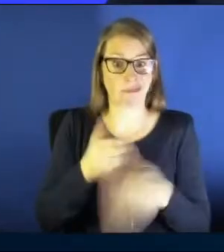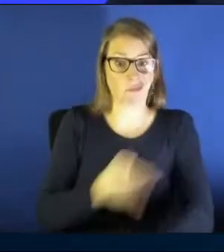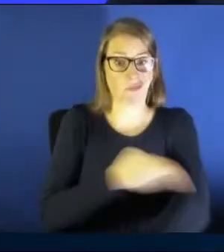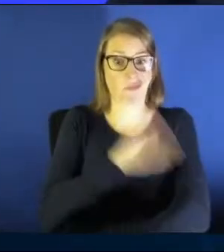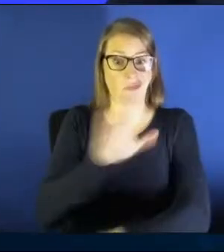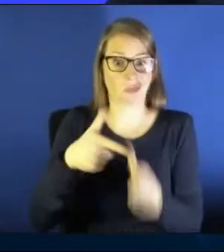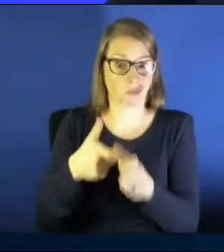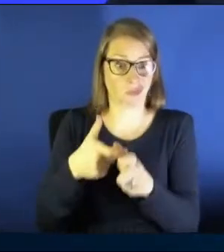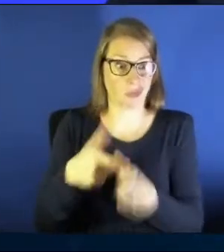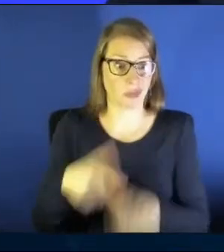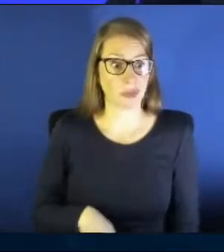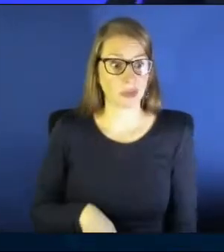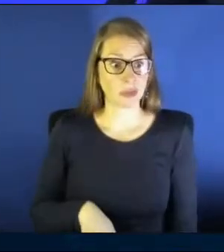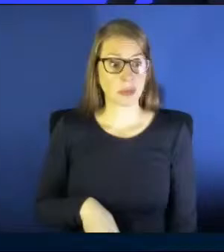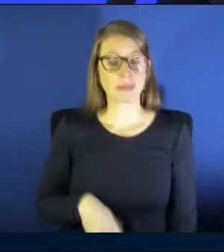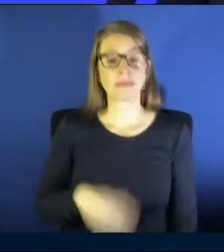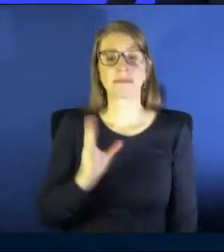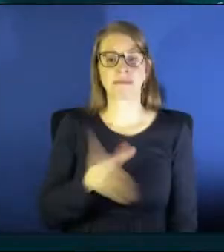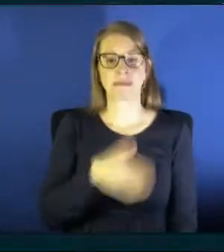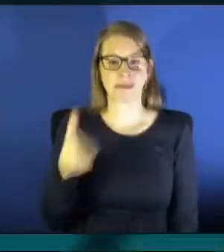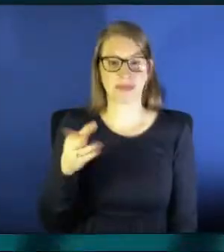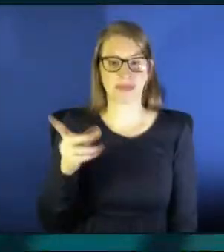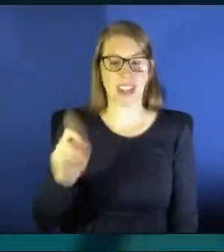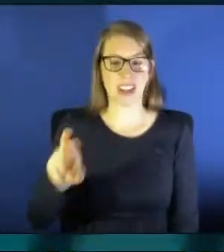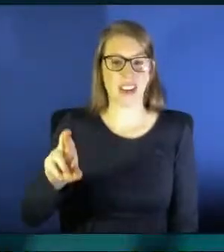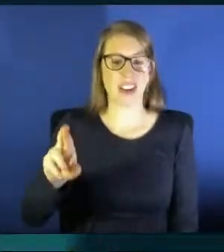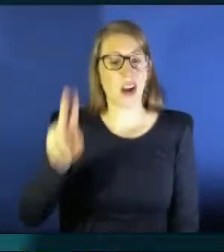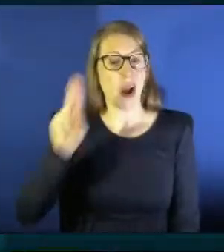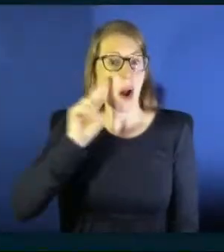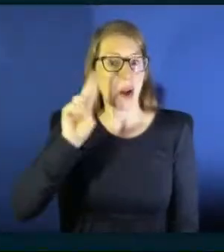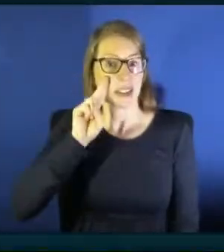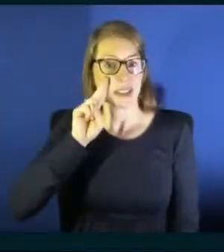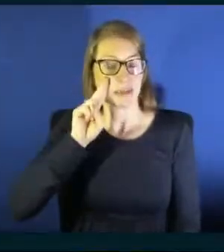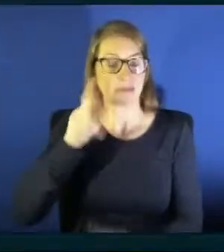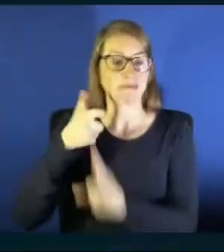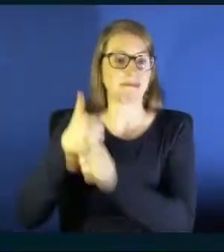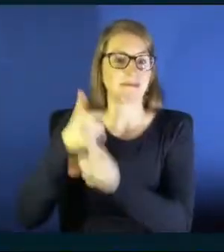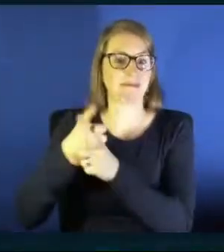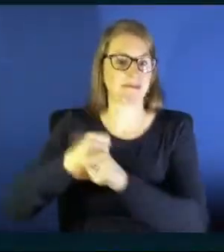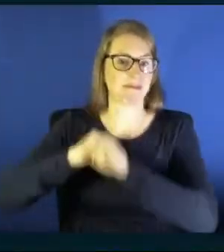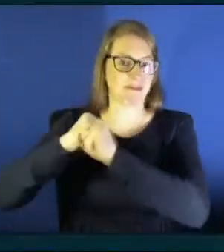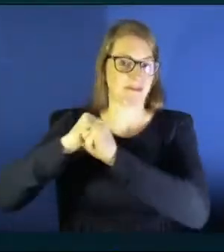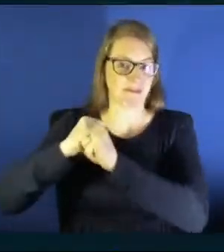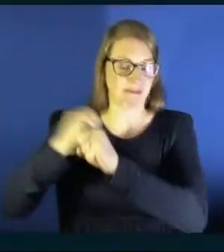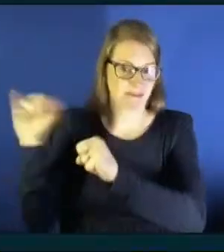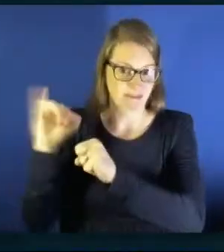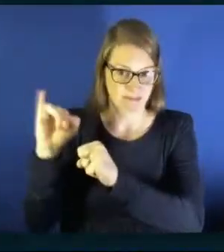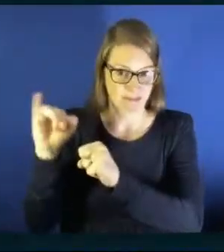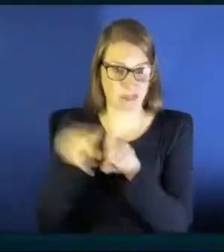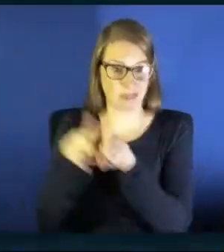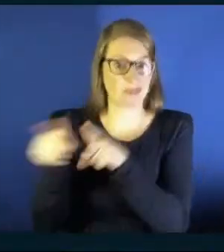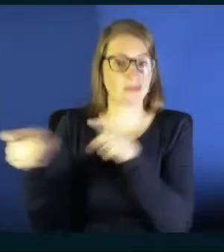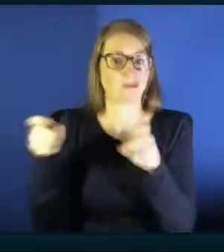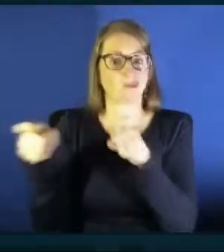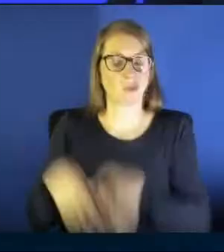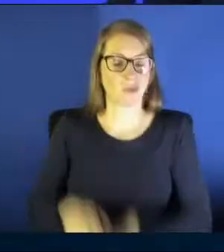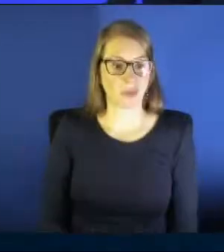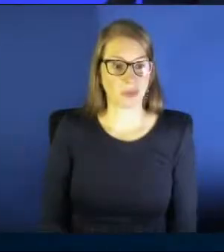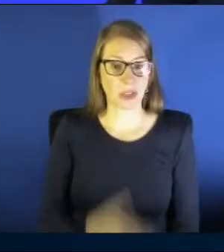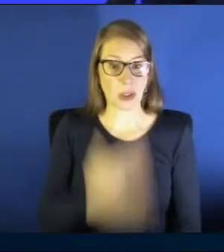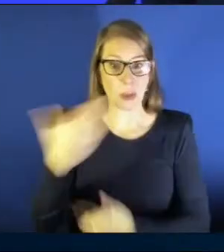All right, let's check in with Dr. Dana Hawkinson, though, first, Medical Director of Infection Prevention and Control. You've got our COVID count today. Good morning to you.